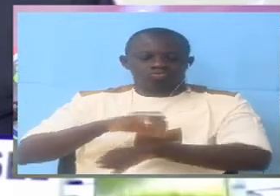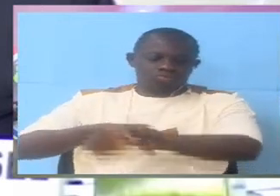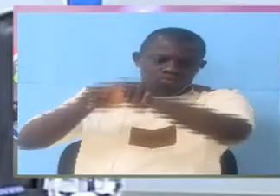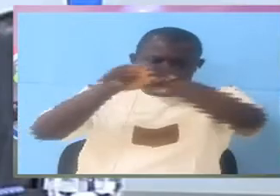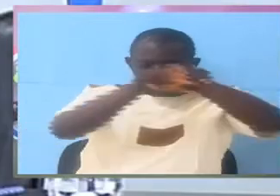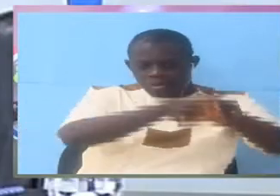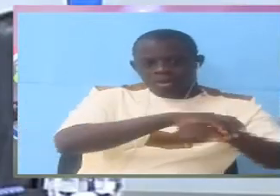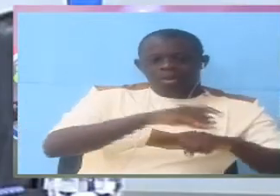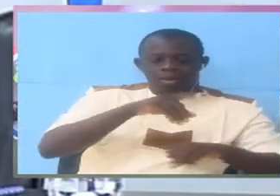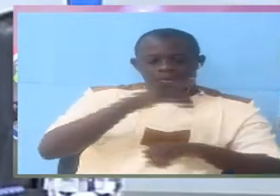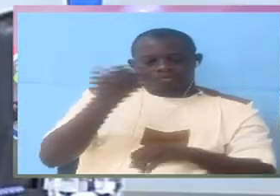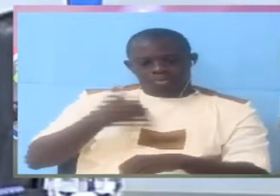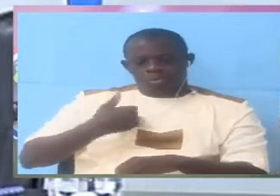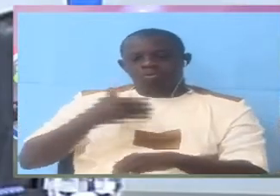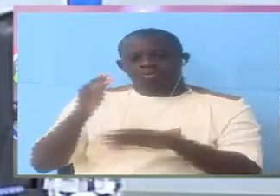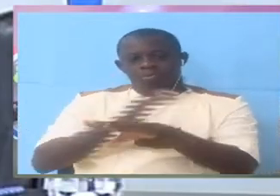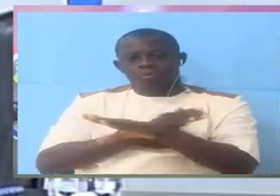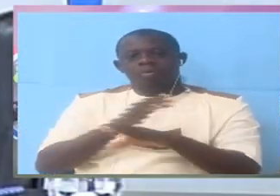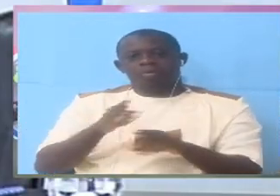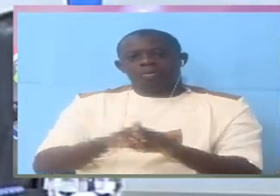hall at the CE. Is